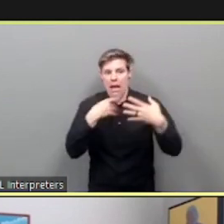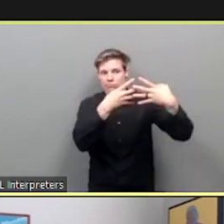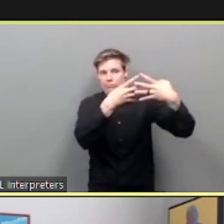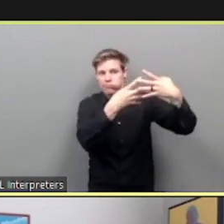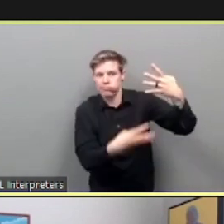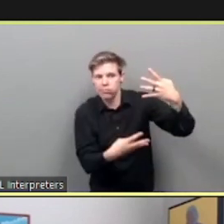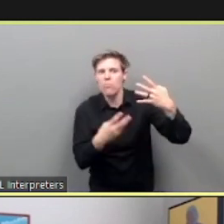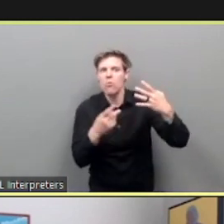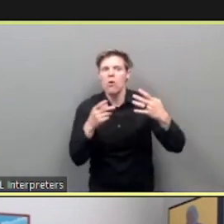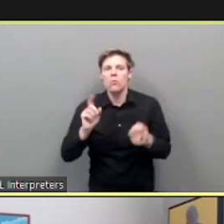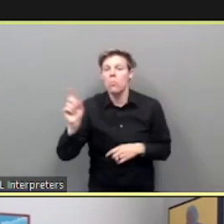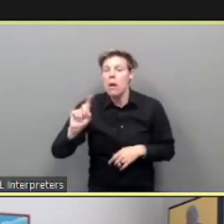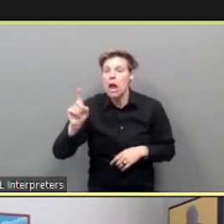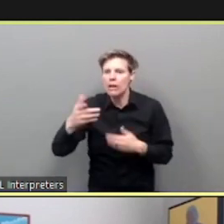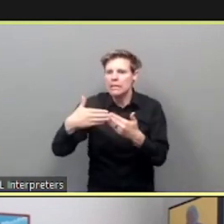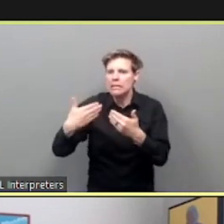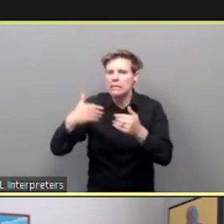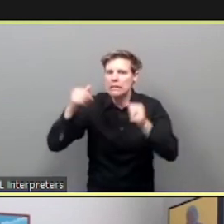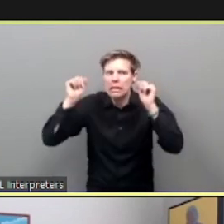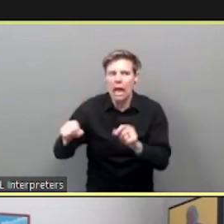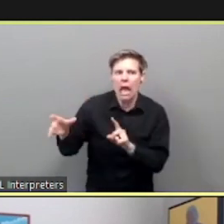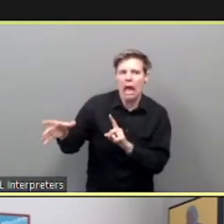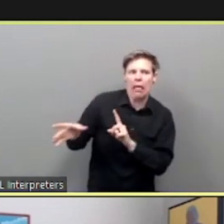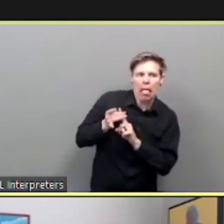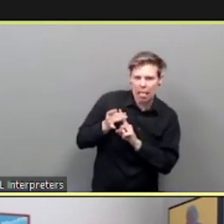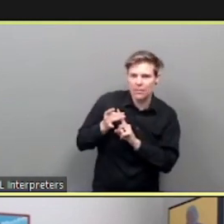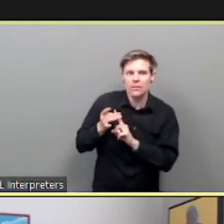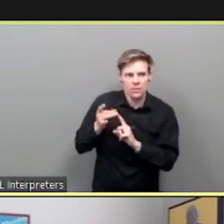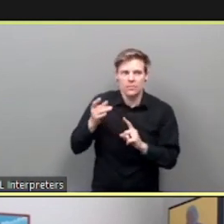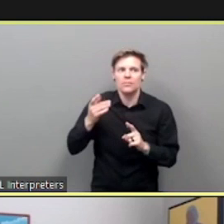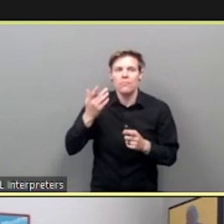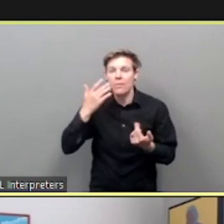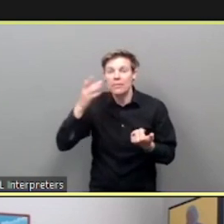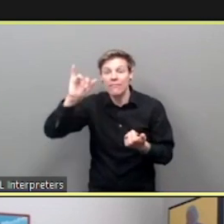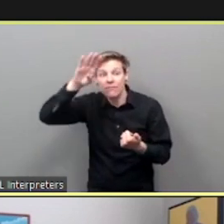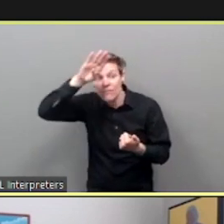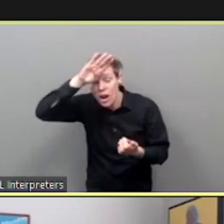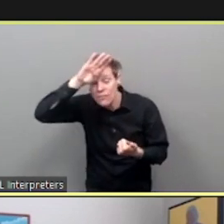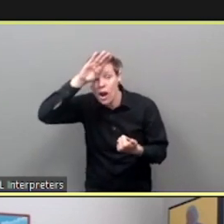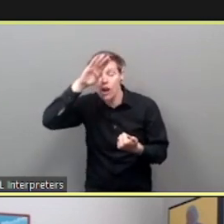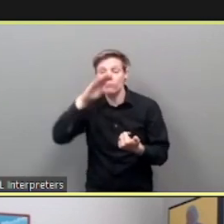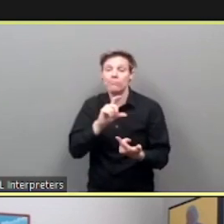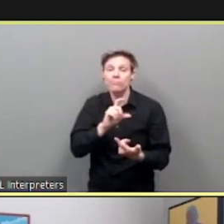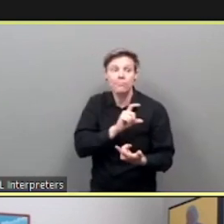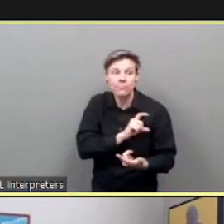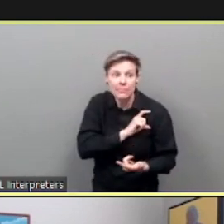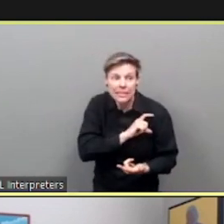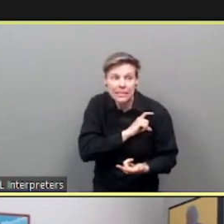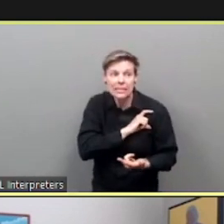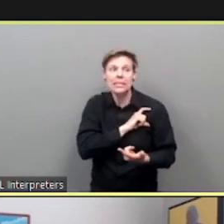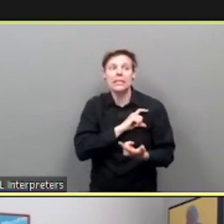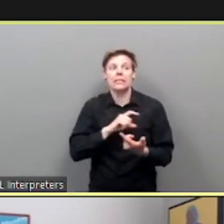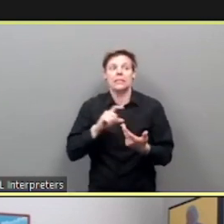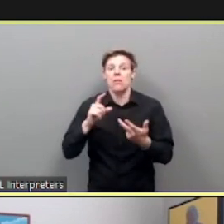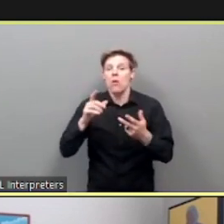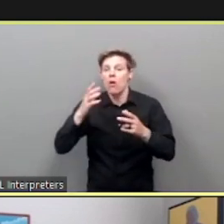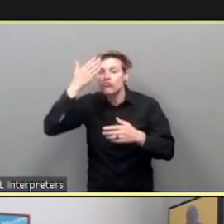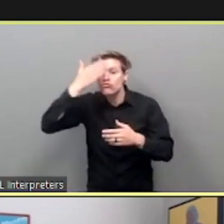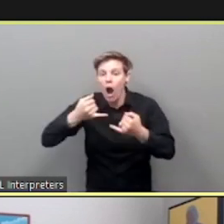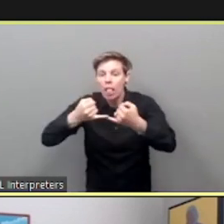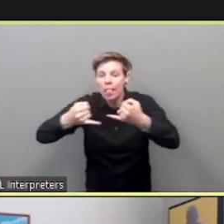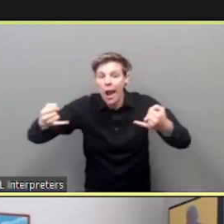first responders like healthcare workers, firefighters, police and congregate care staff, education staff, food